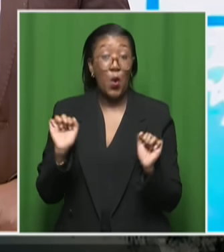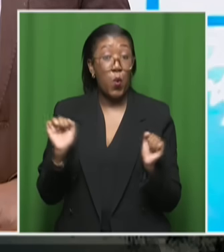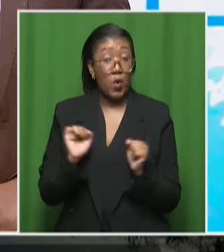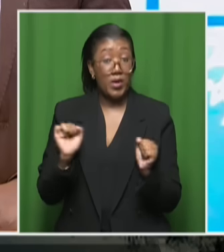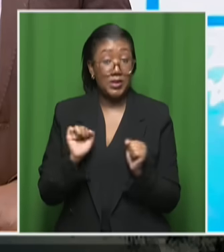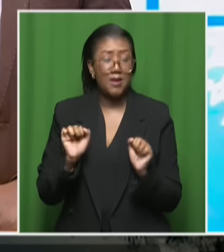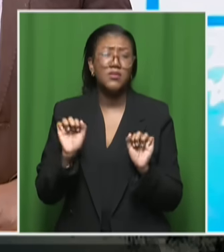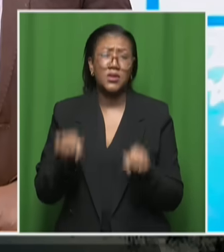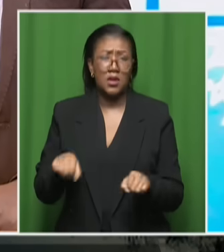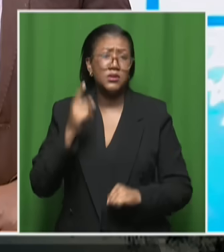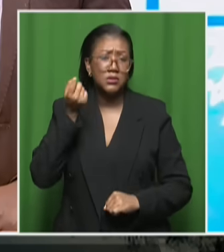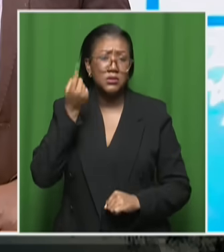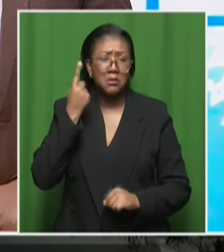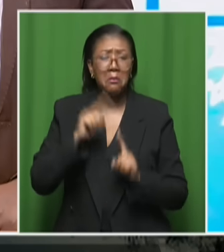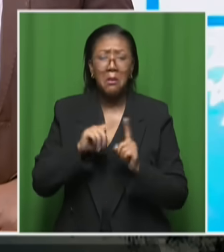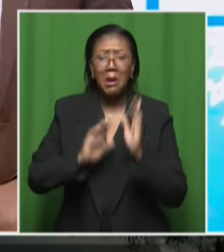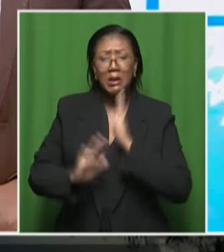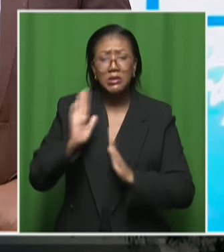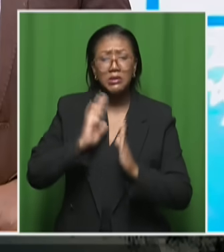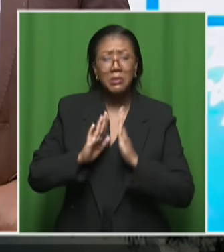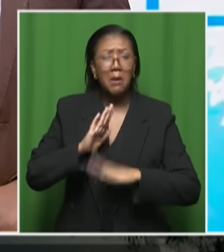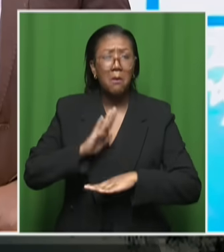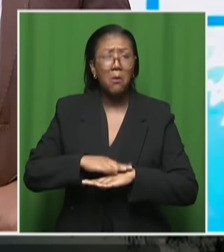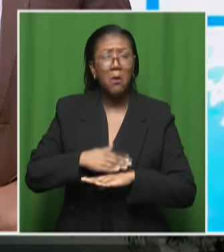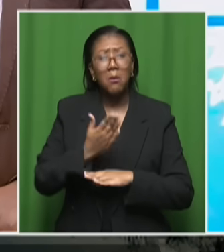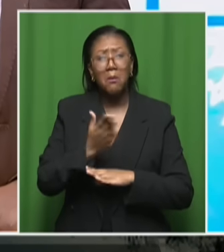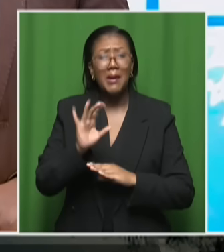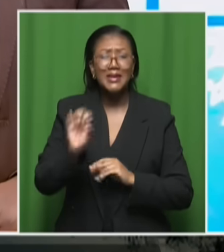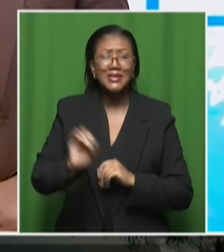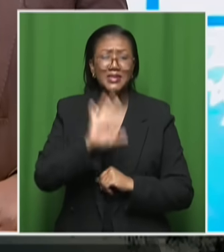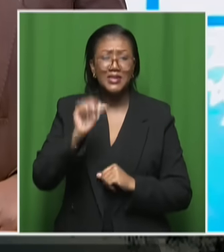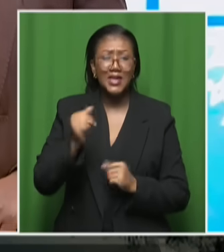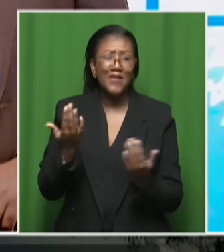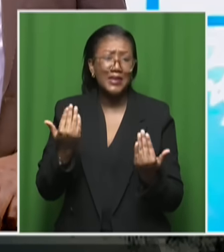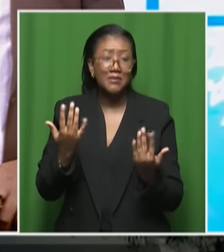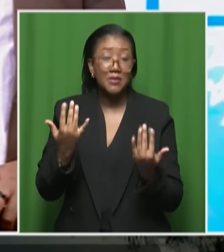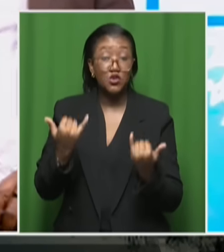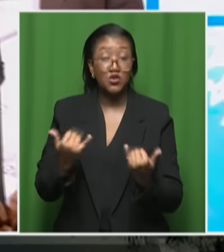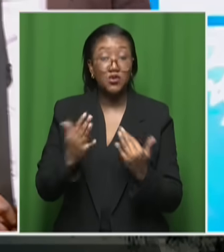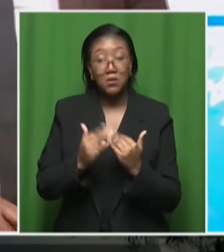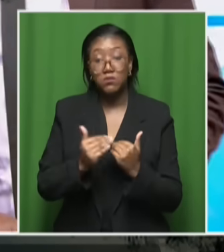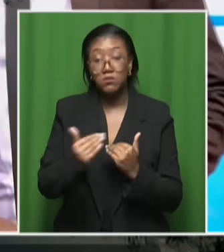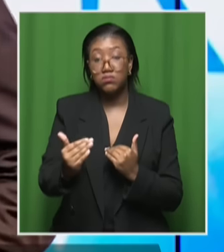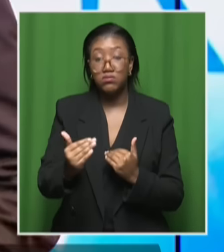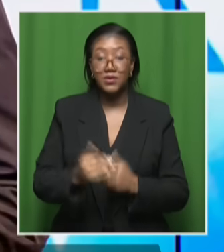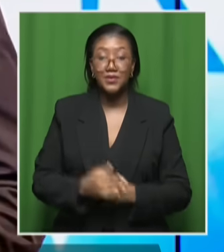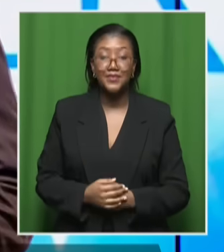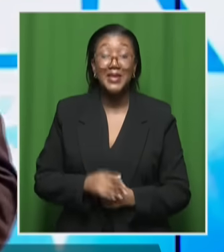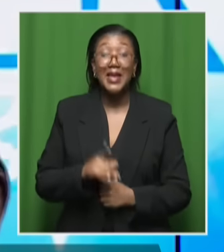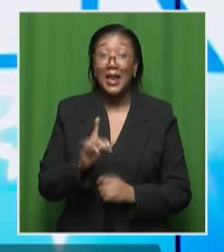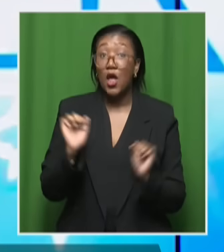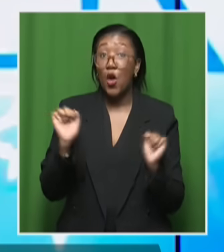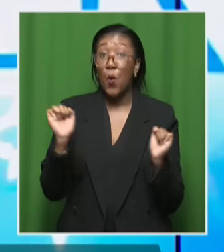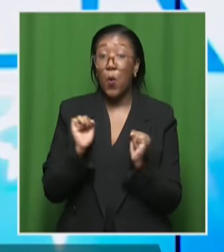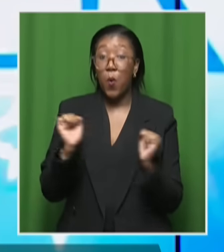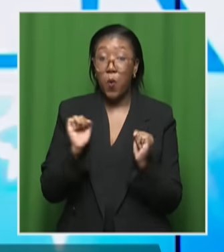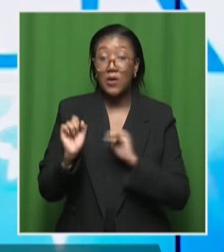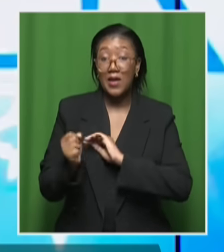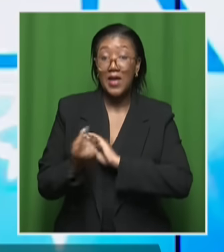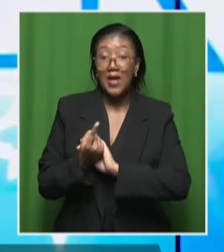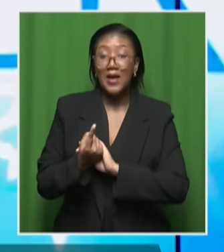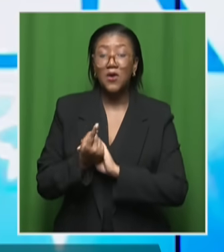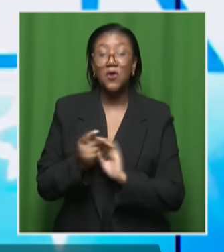us a little bit more about what exactly South Africans can expect from today onwards. All right, we do have a series of cold fronts. Currently,